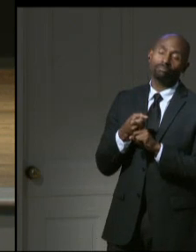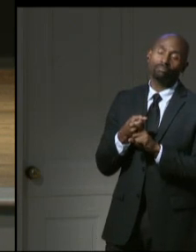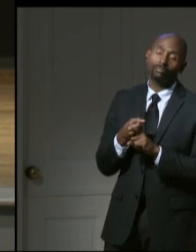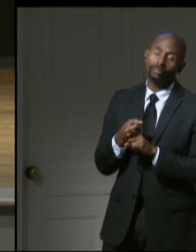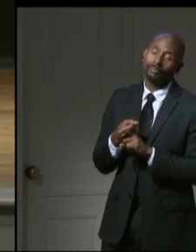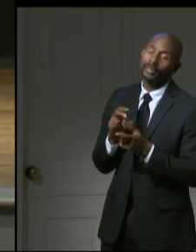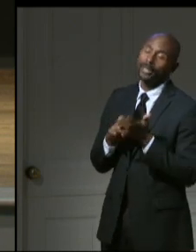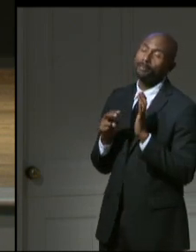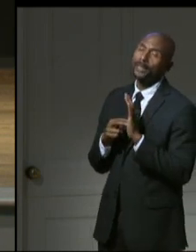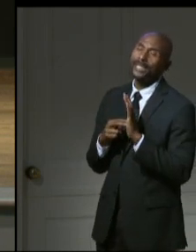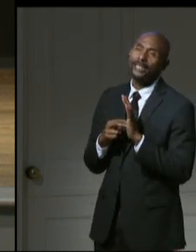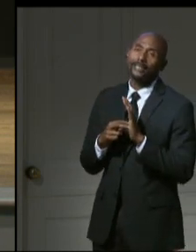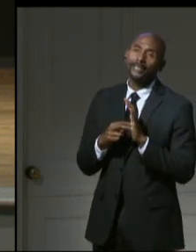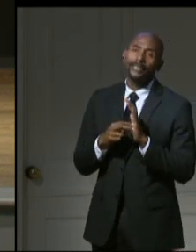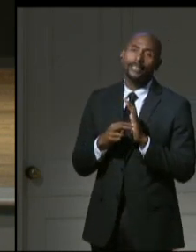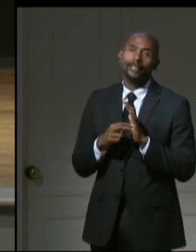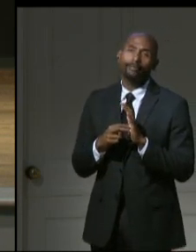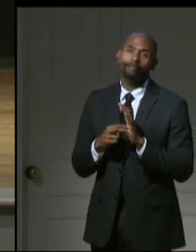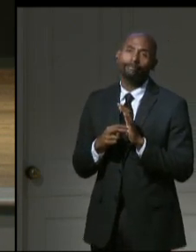means that